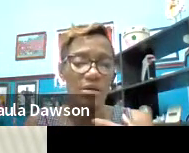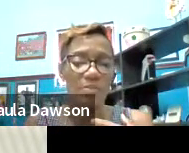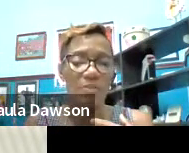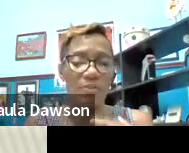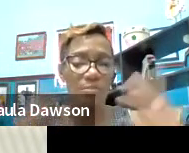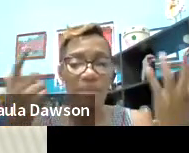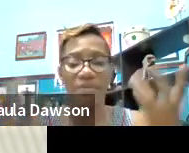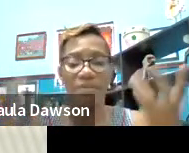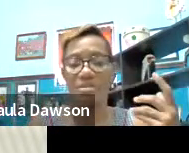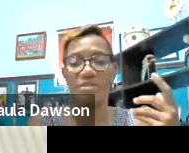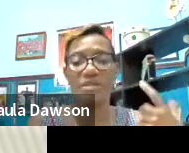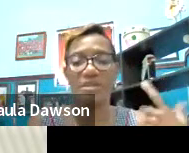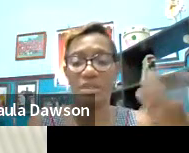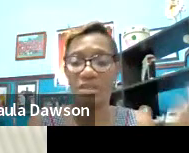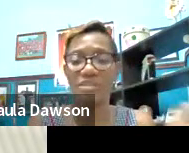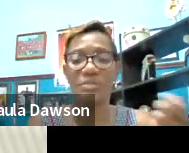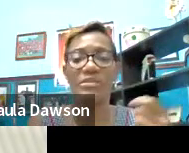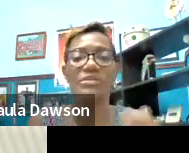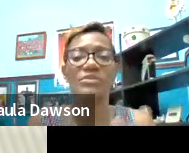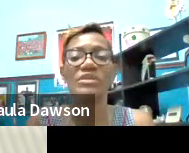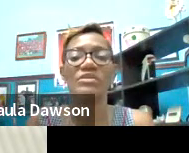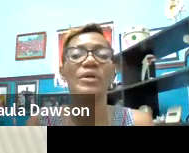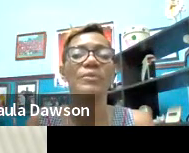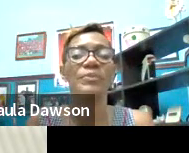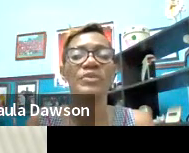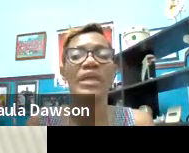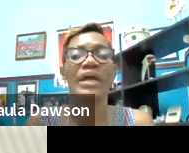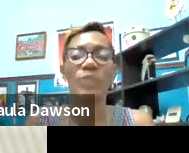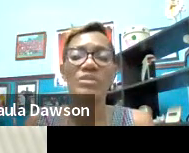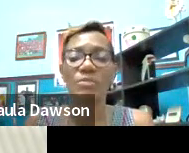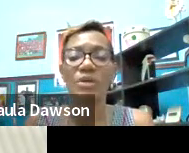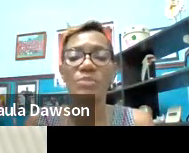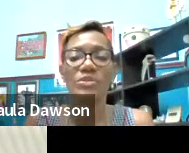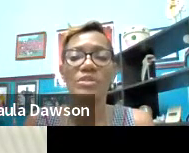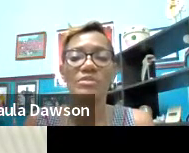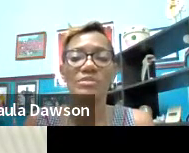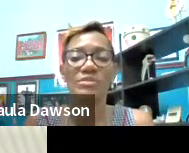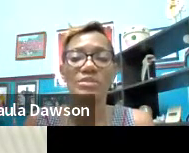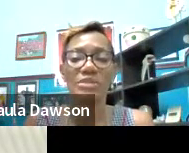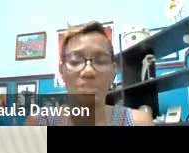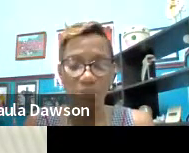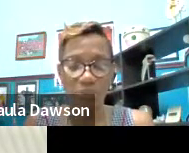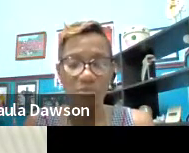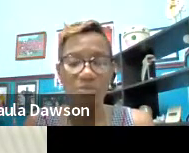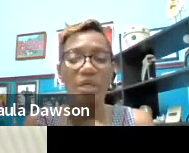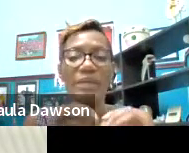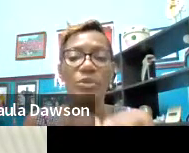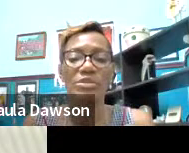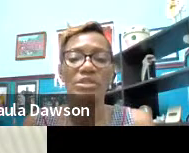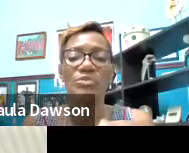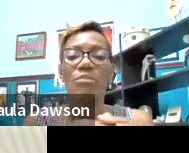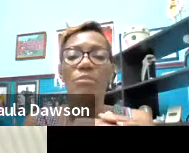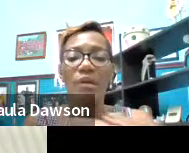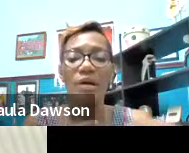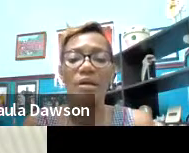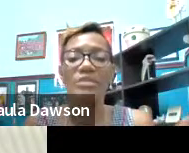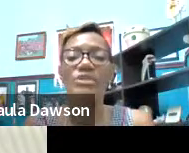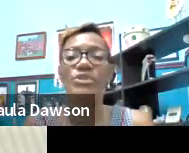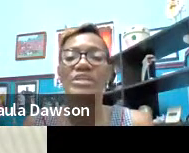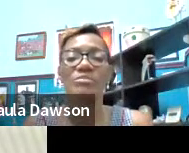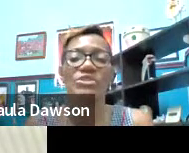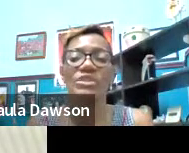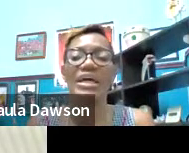used for migraine in the States, and cosmetic use as well. And what does Botox do? Botox will